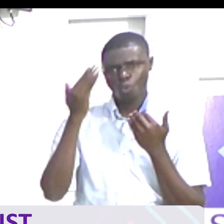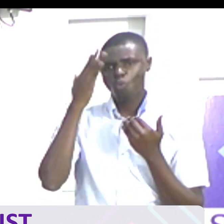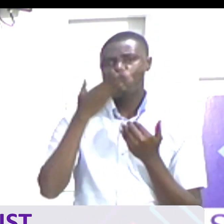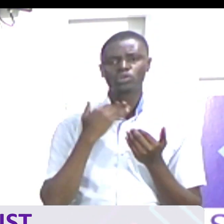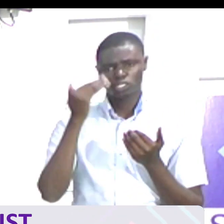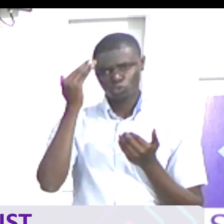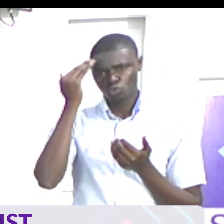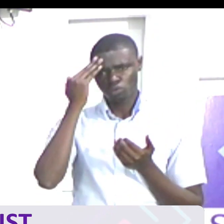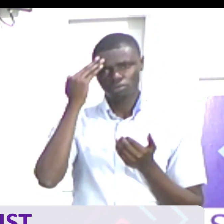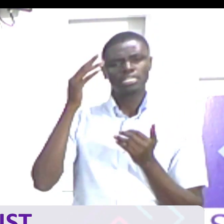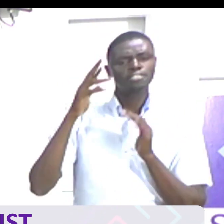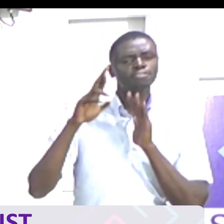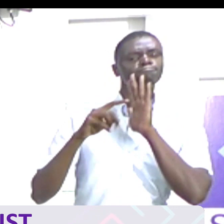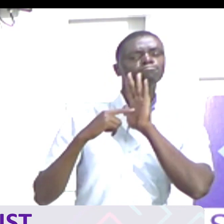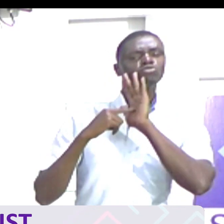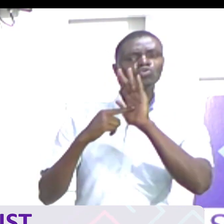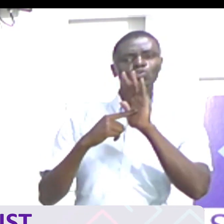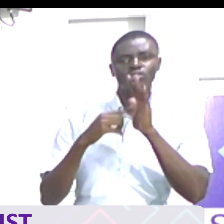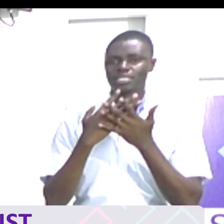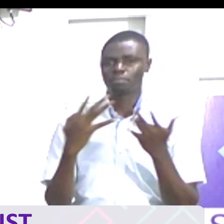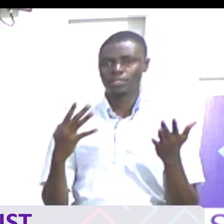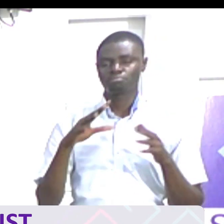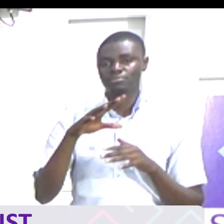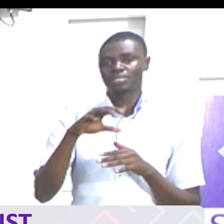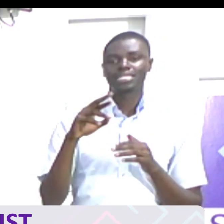it reflects something. Taking risks.